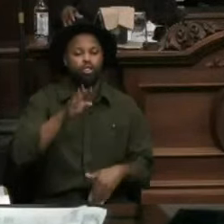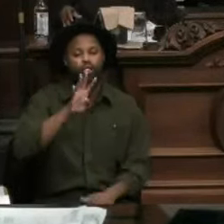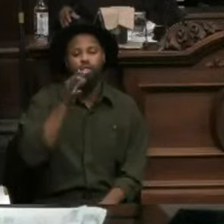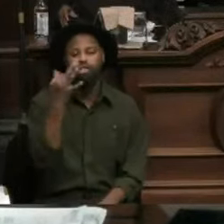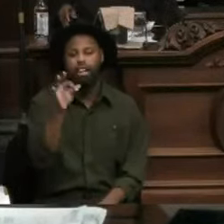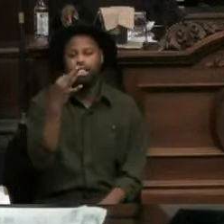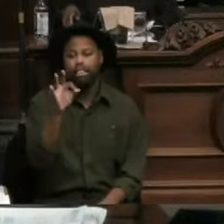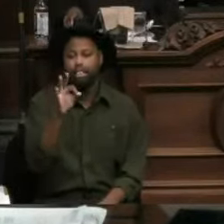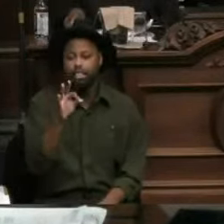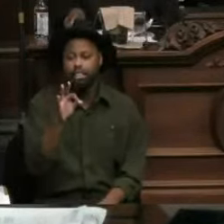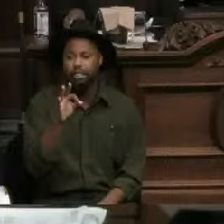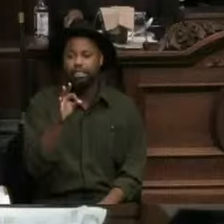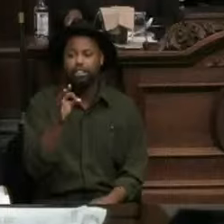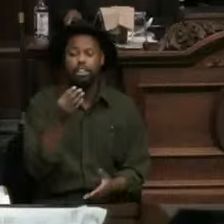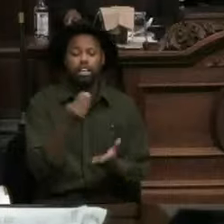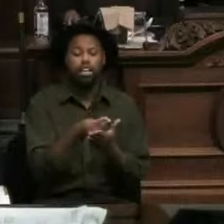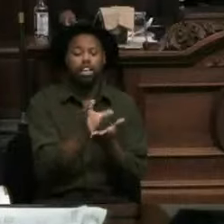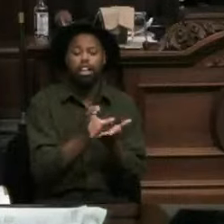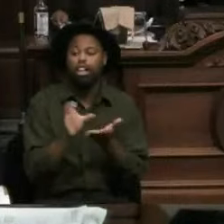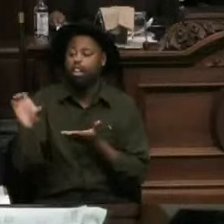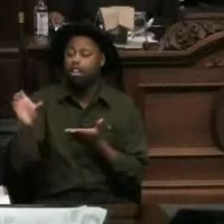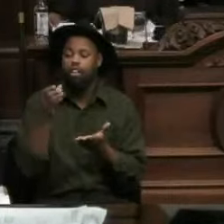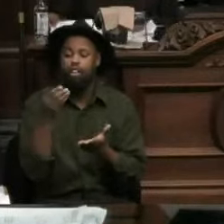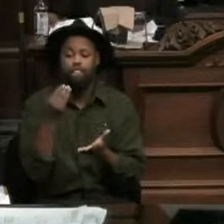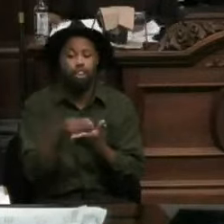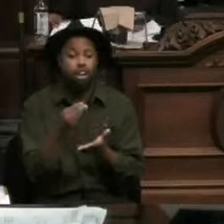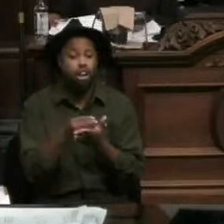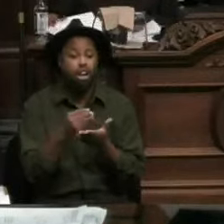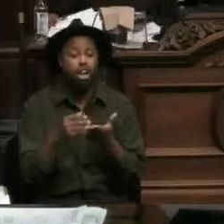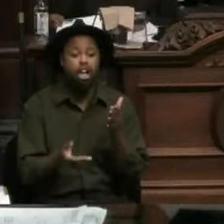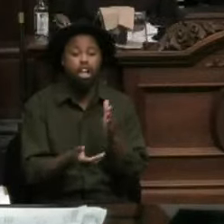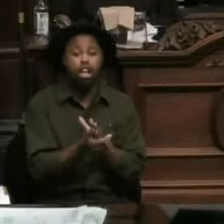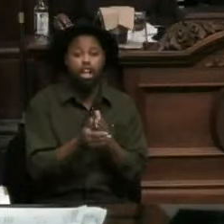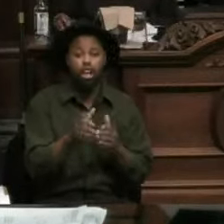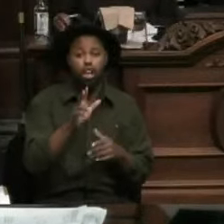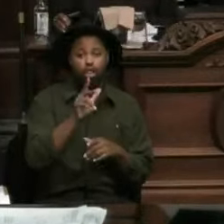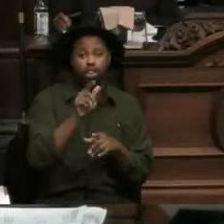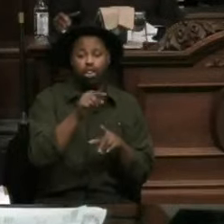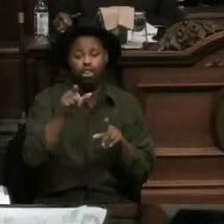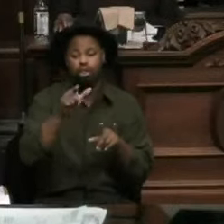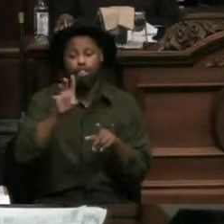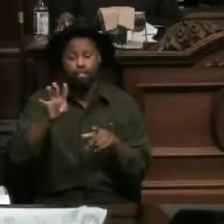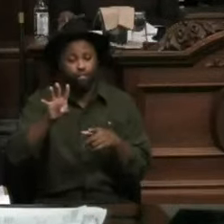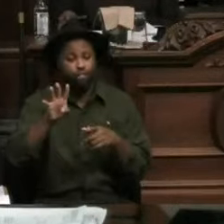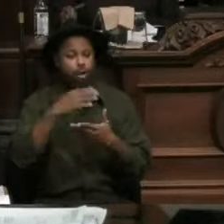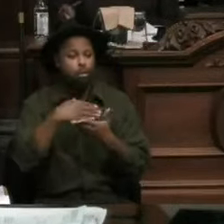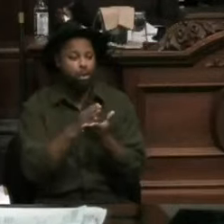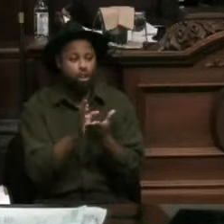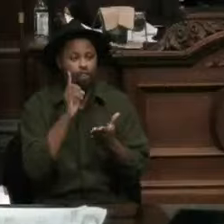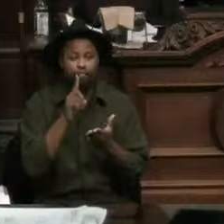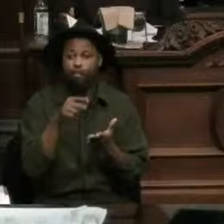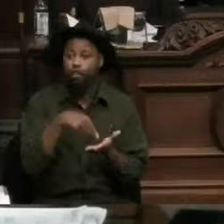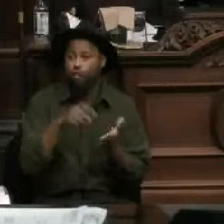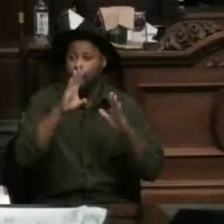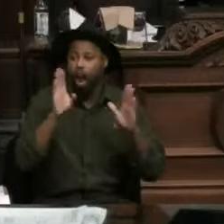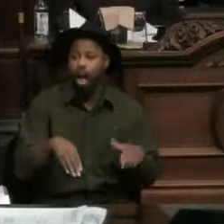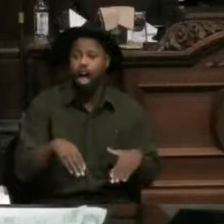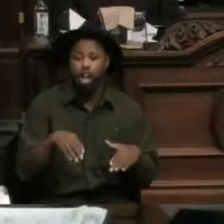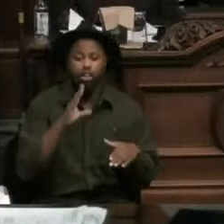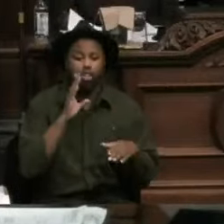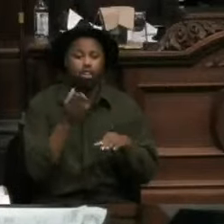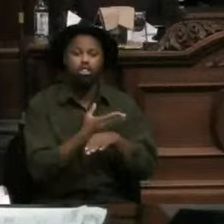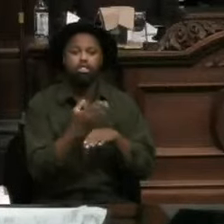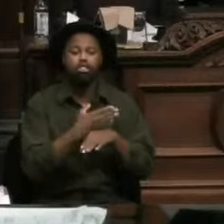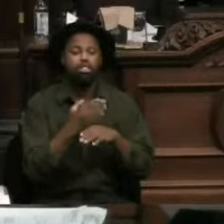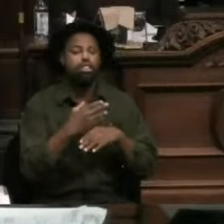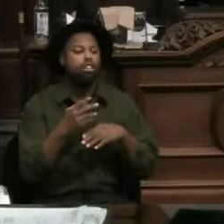419, appropriating funds and amending the 2023-24 budget for an affordable housing rehabilitation program. Councilmember Harris